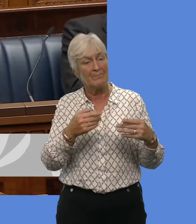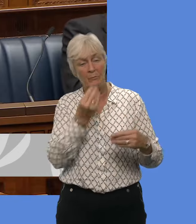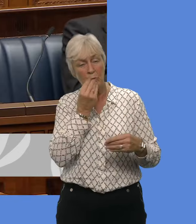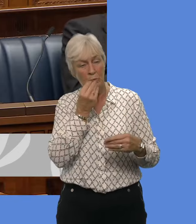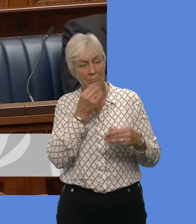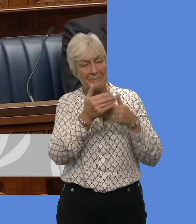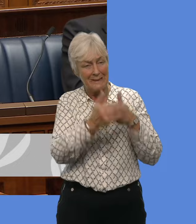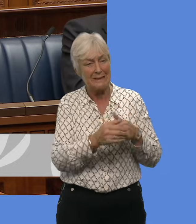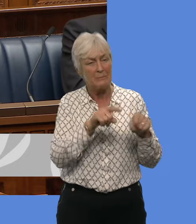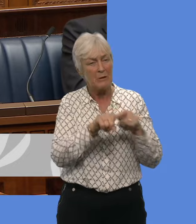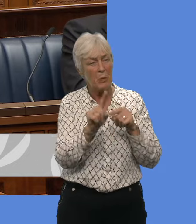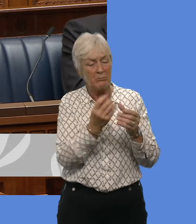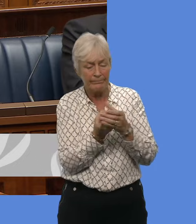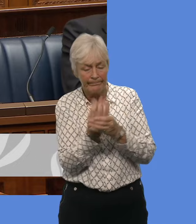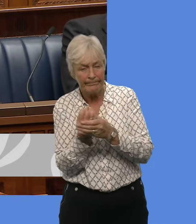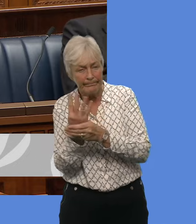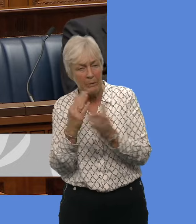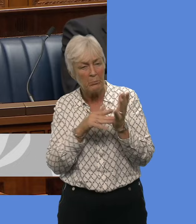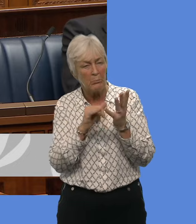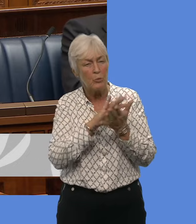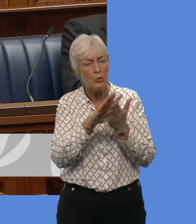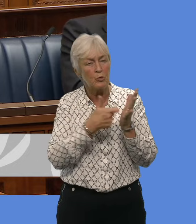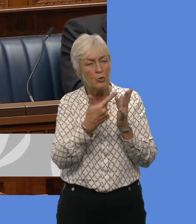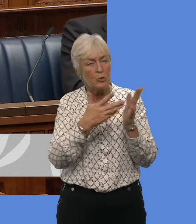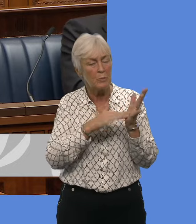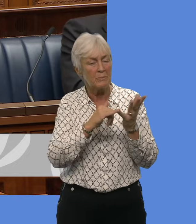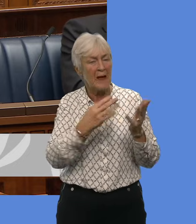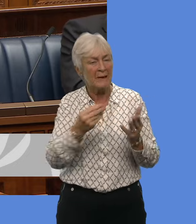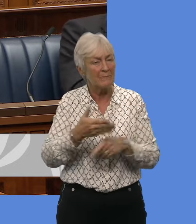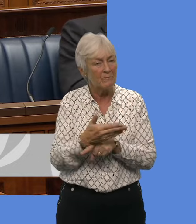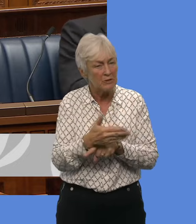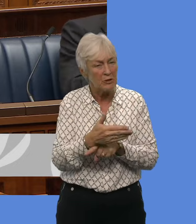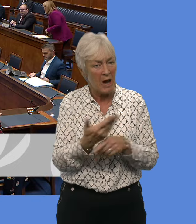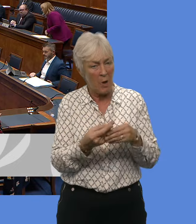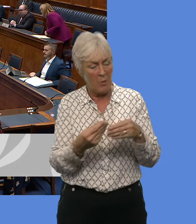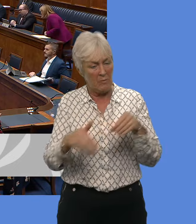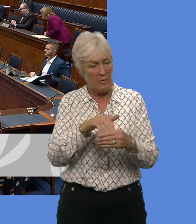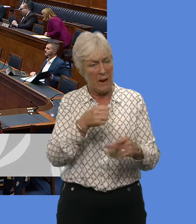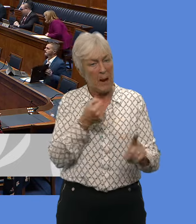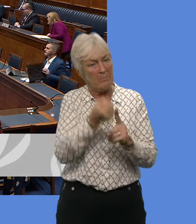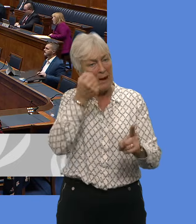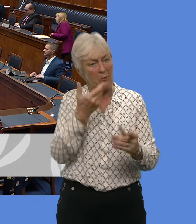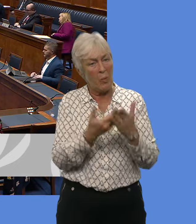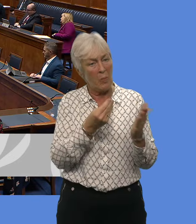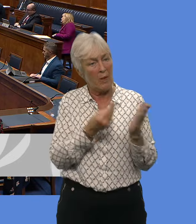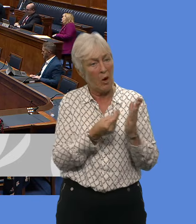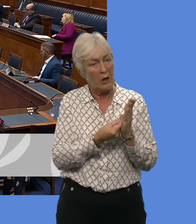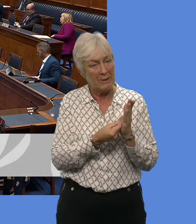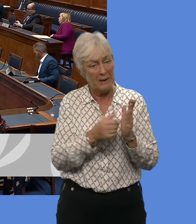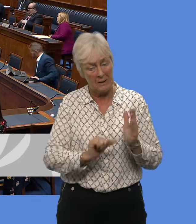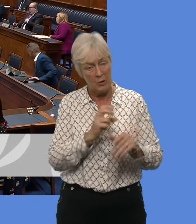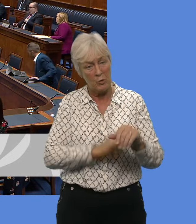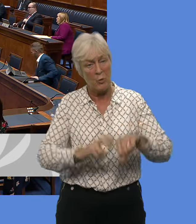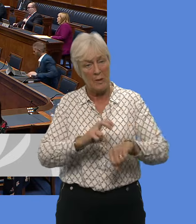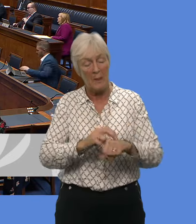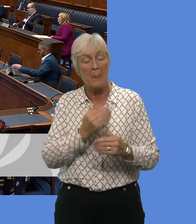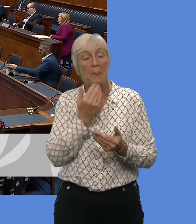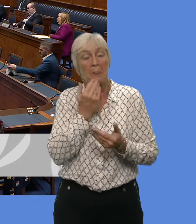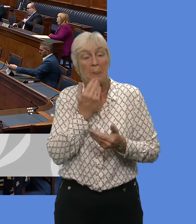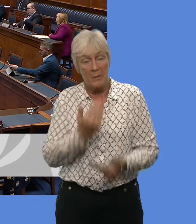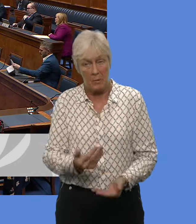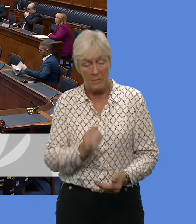particular mushroom growers and the fishing industry, and the impact that this would have on the Northern Ireland economy? Minister. Thank you. I thank the